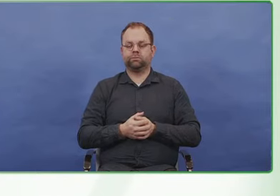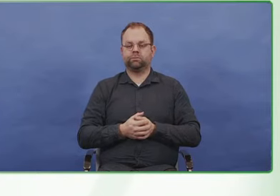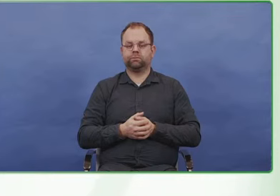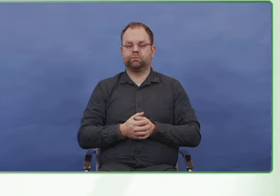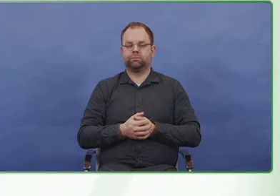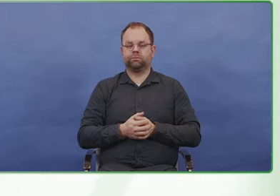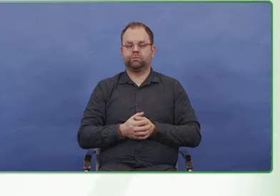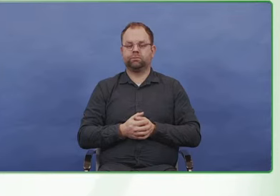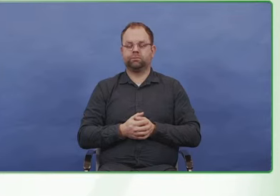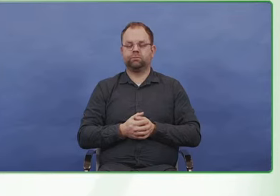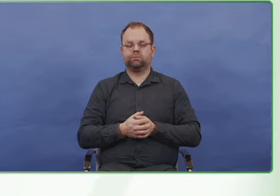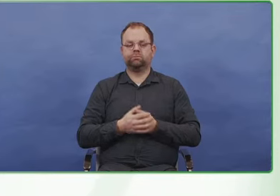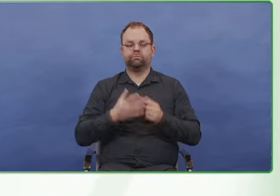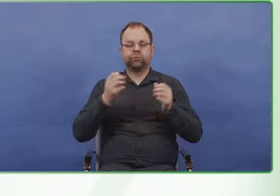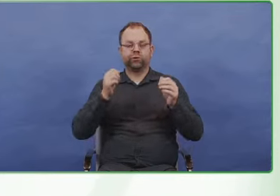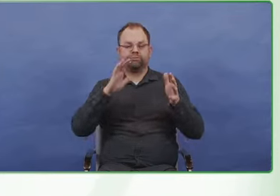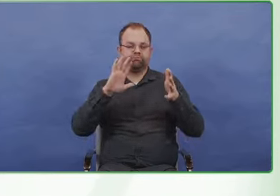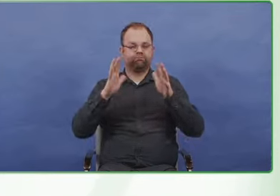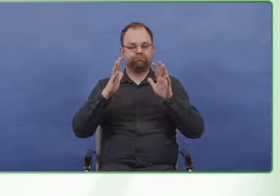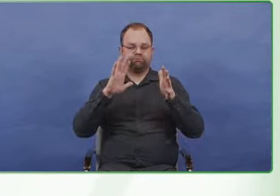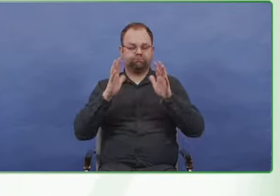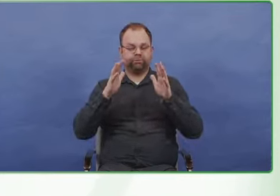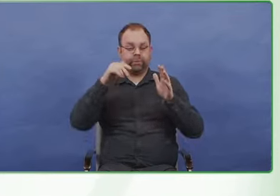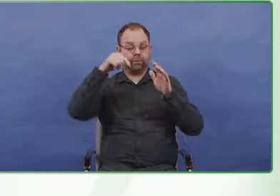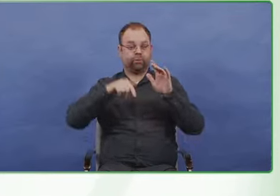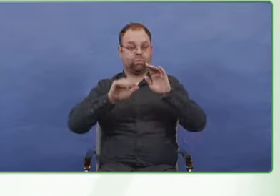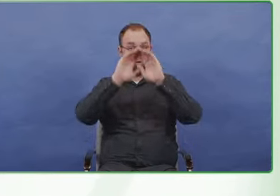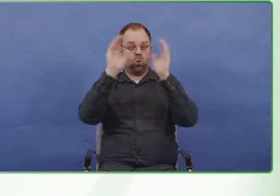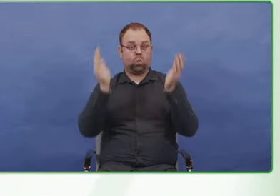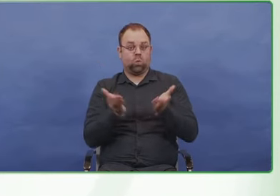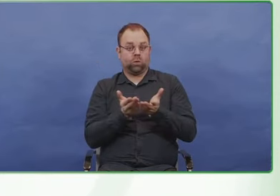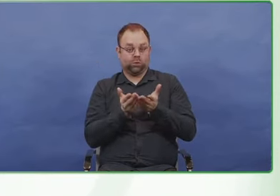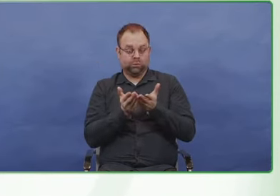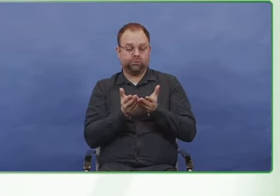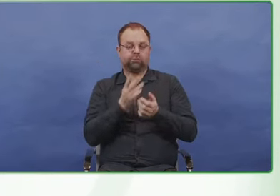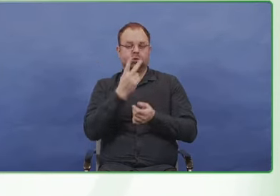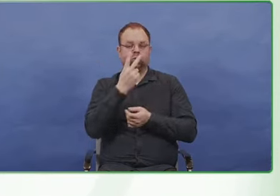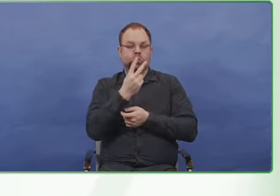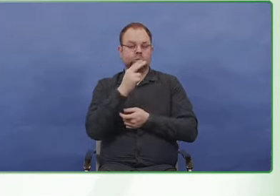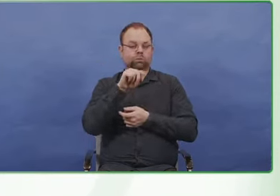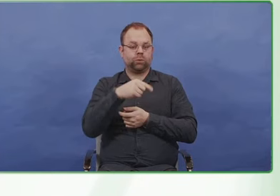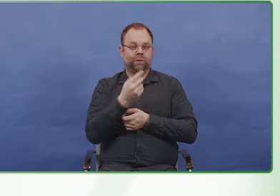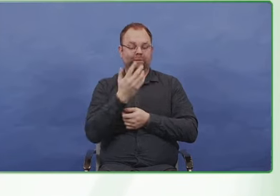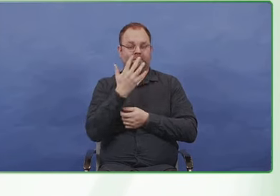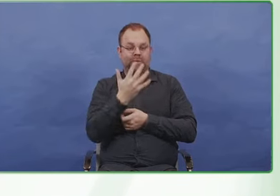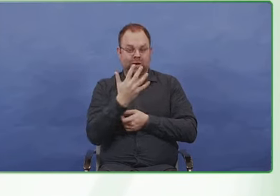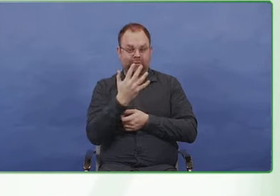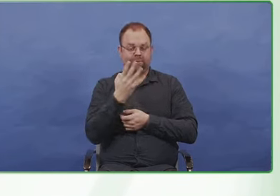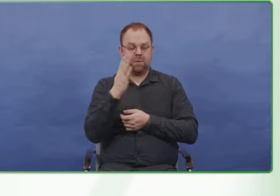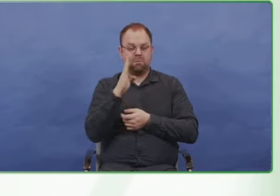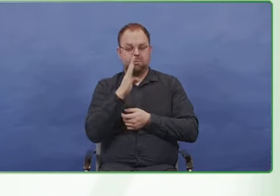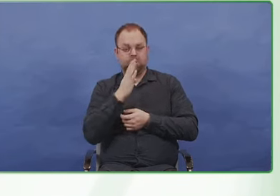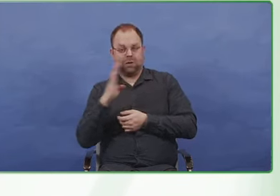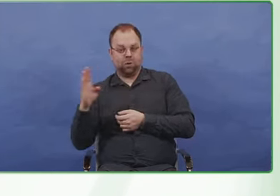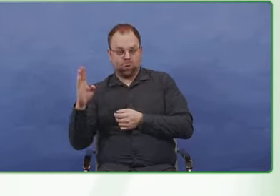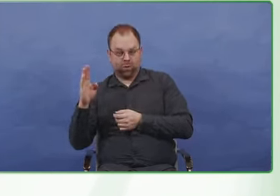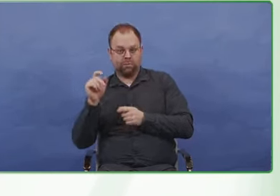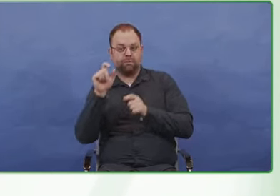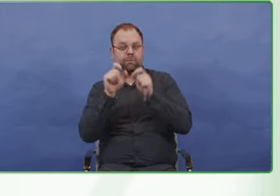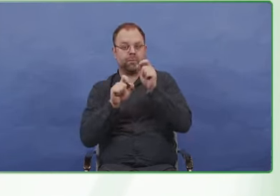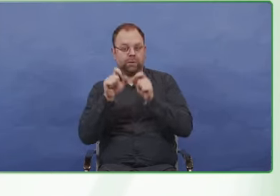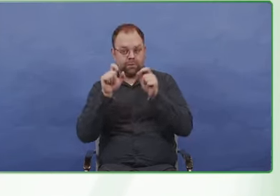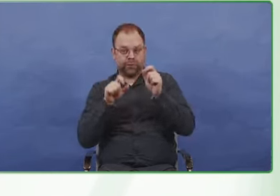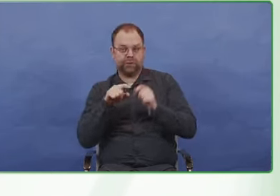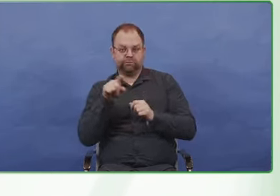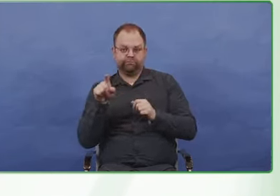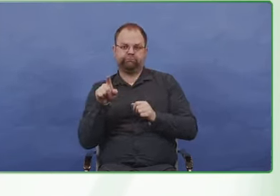about 900 million who need other or more assistive products than spectacles. And by 2050, it is